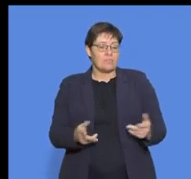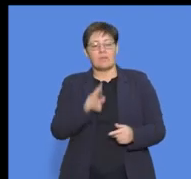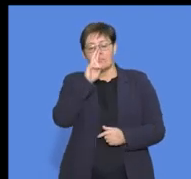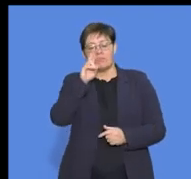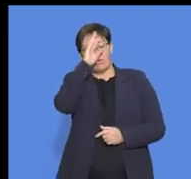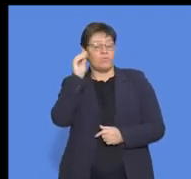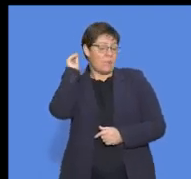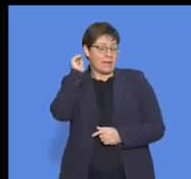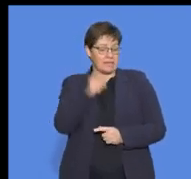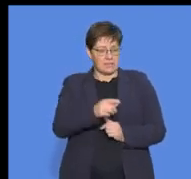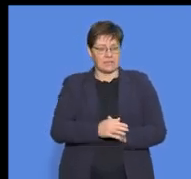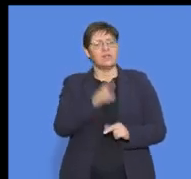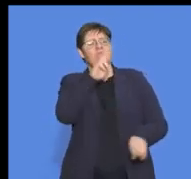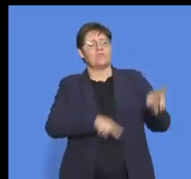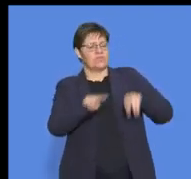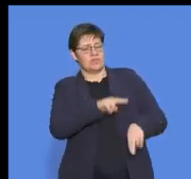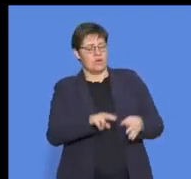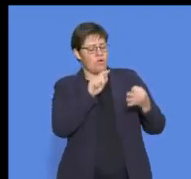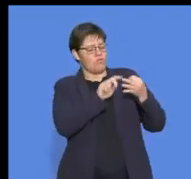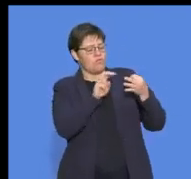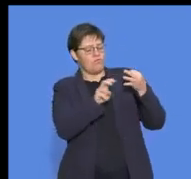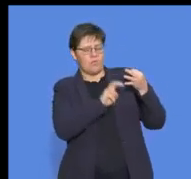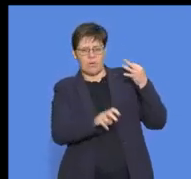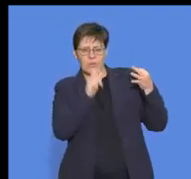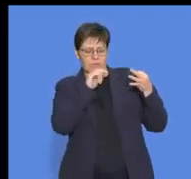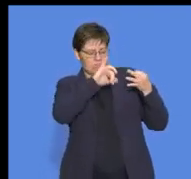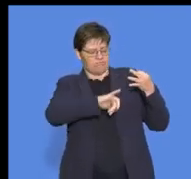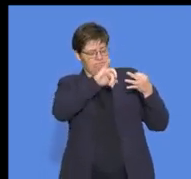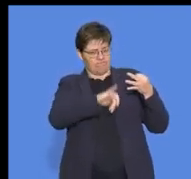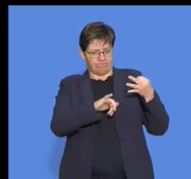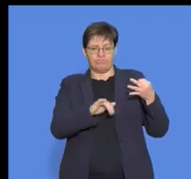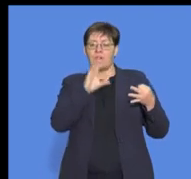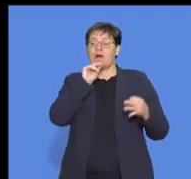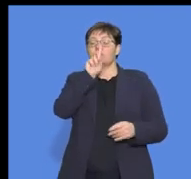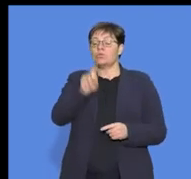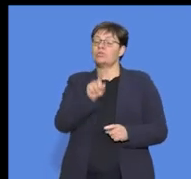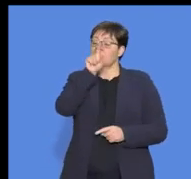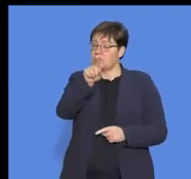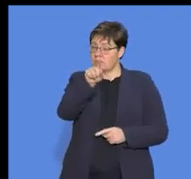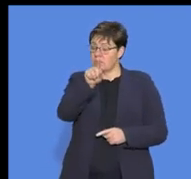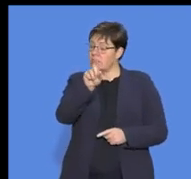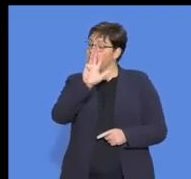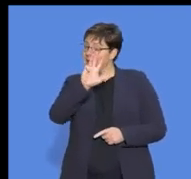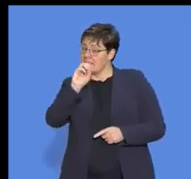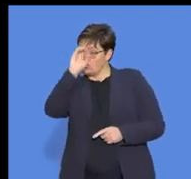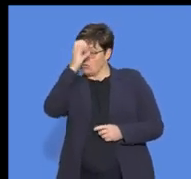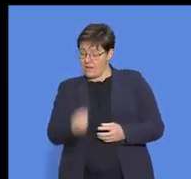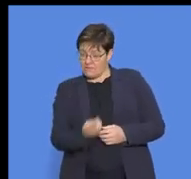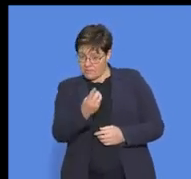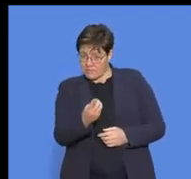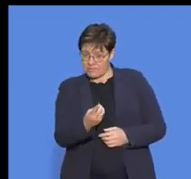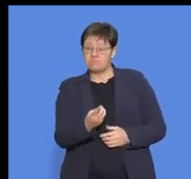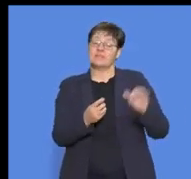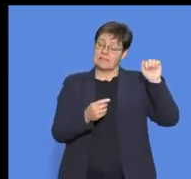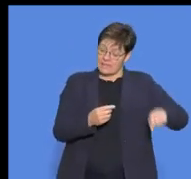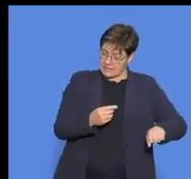So let's remind ourselves again, this is a revision. So which rule do we use? We start off by asking the question, is the triangle right